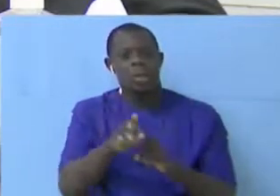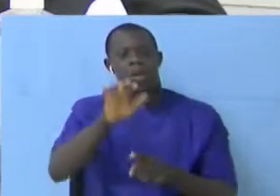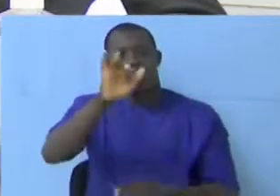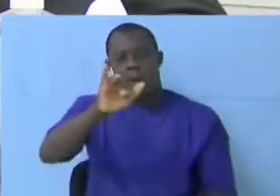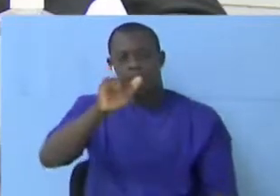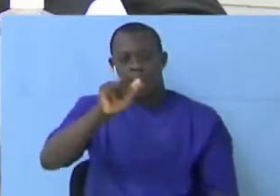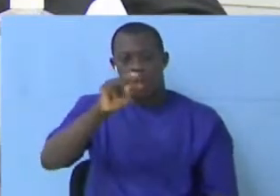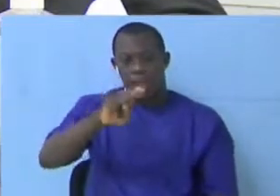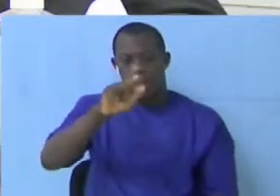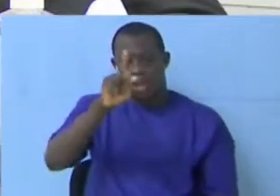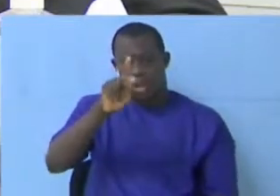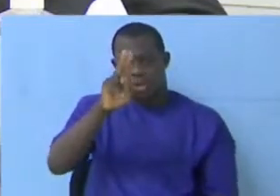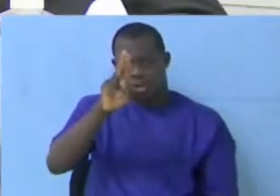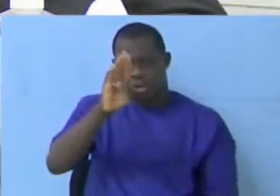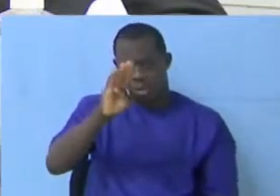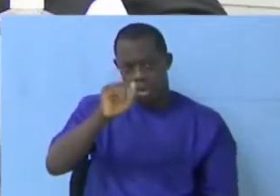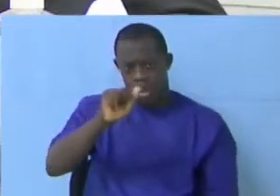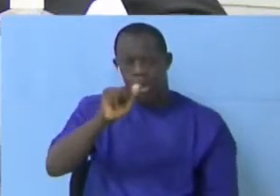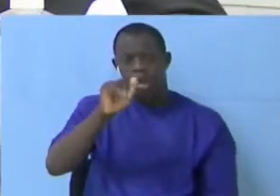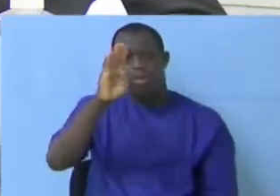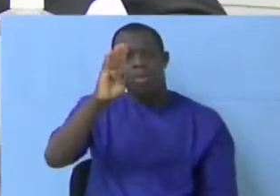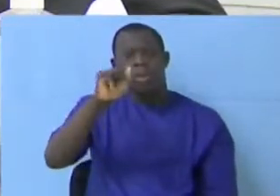Yankuba Baji, participated in torture?